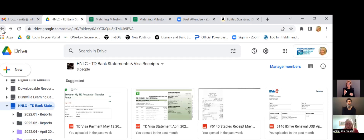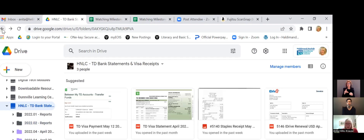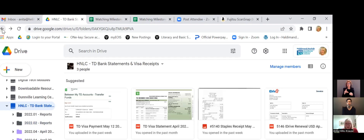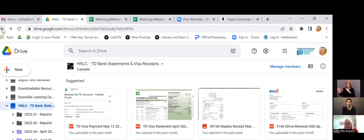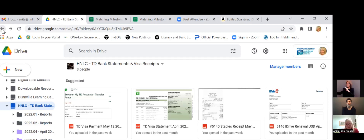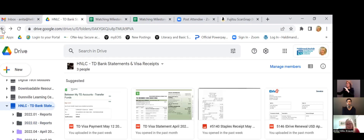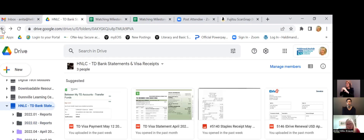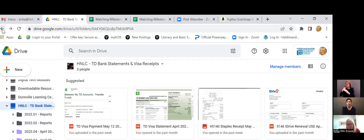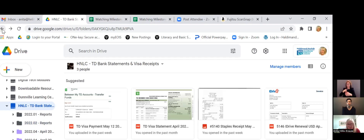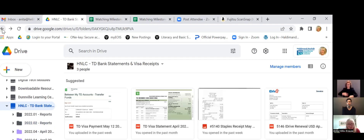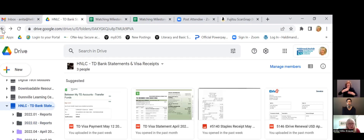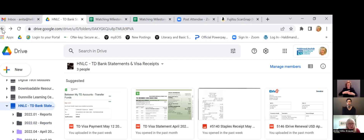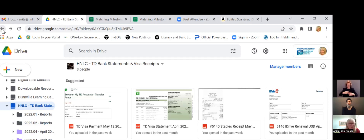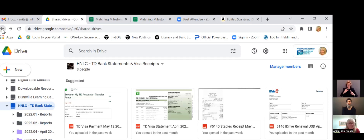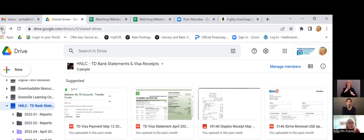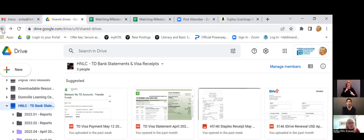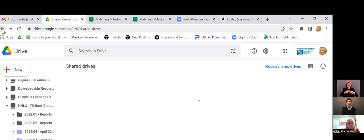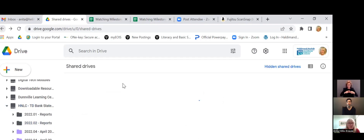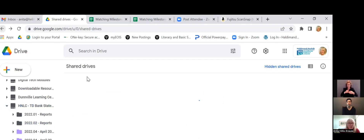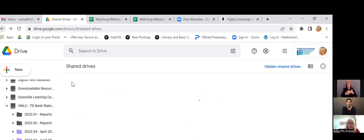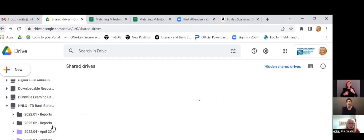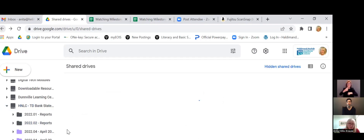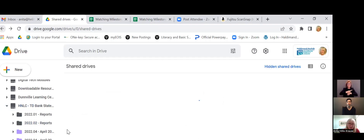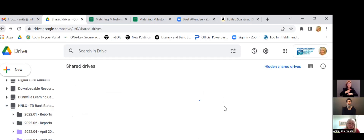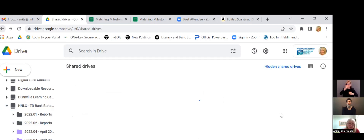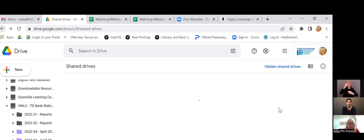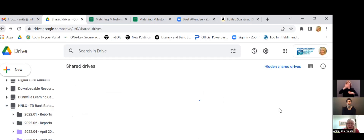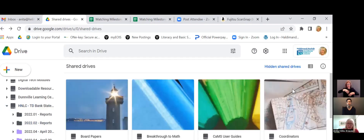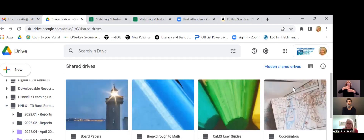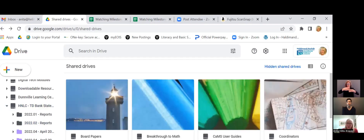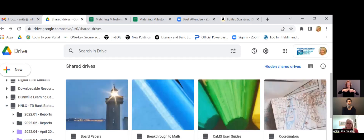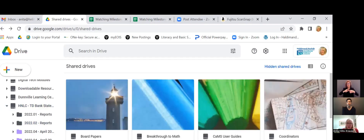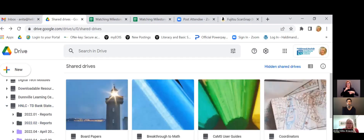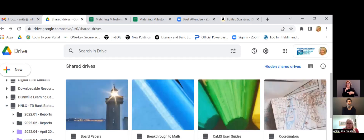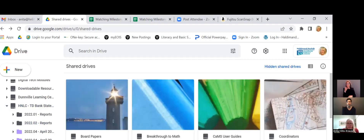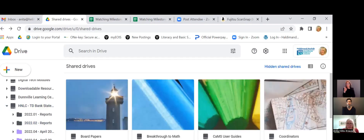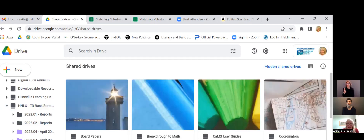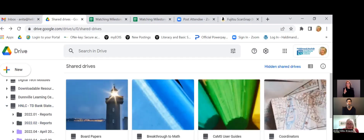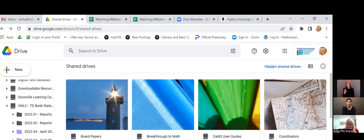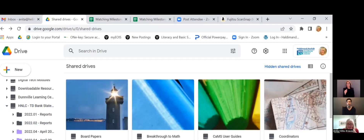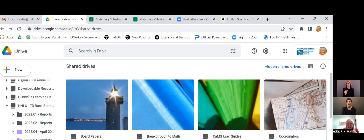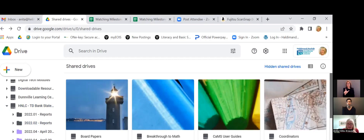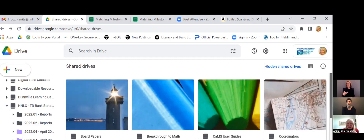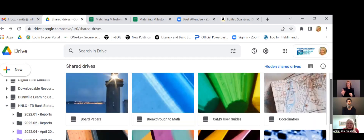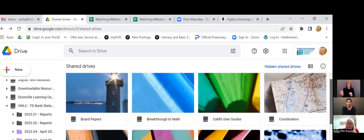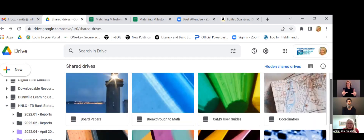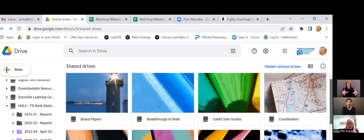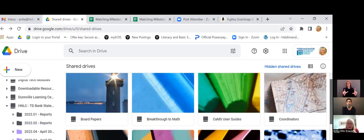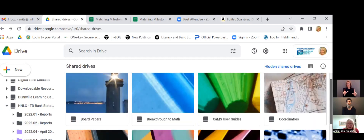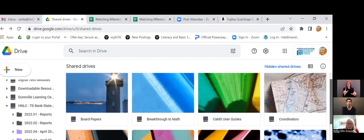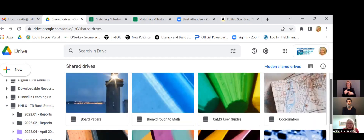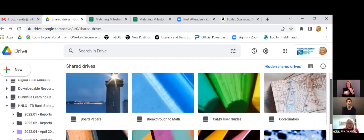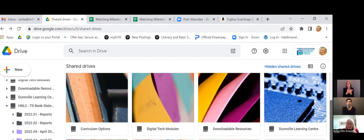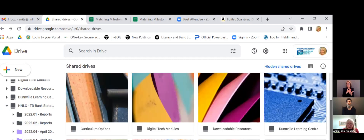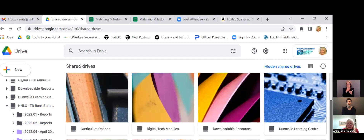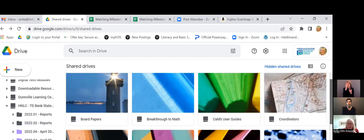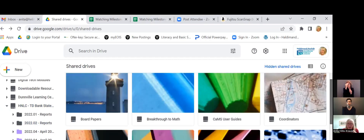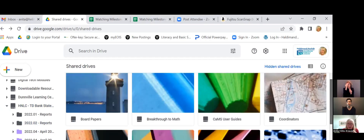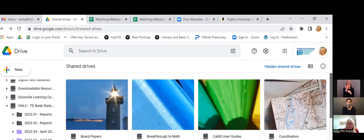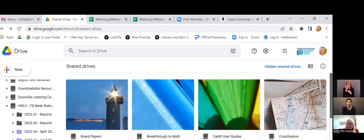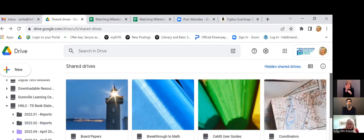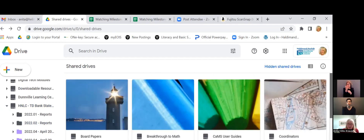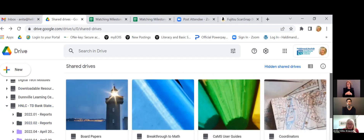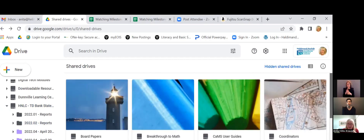through 42,000 emails to receive them. So that is the basics.